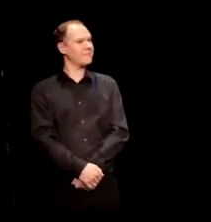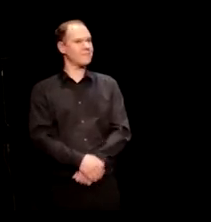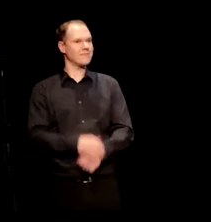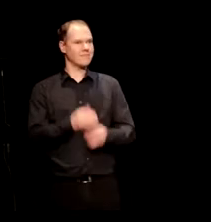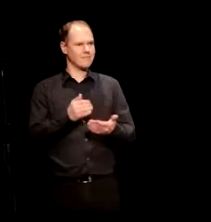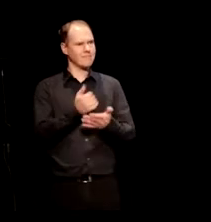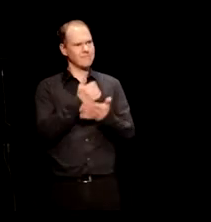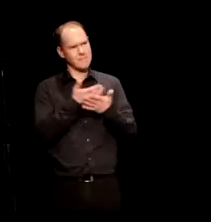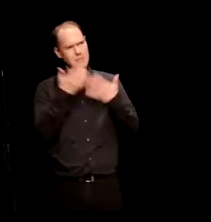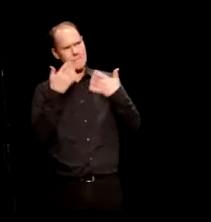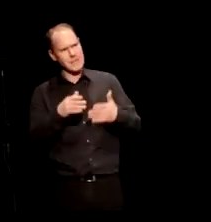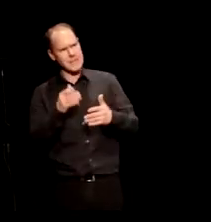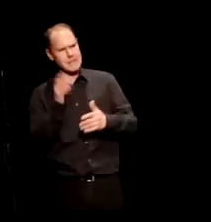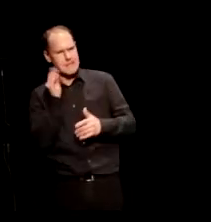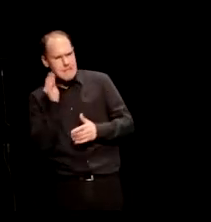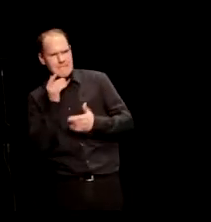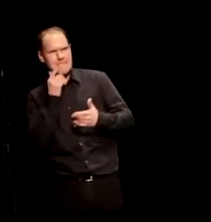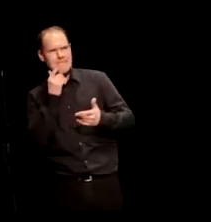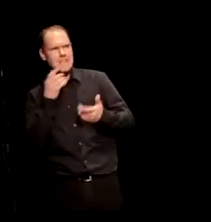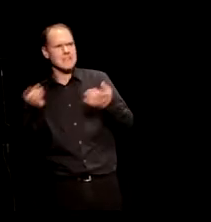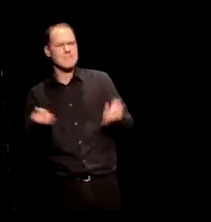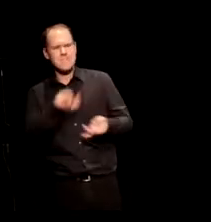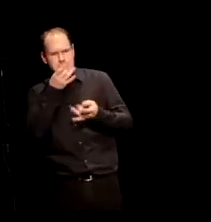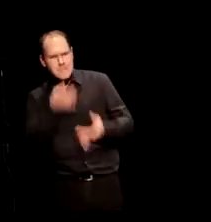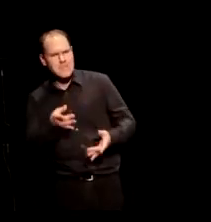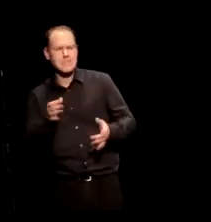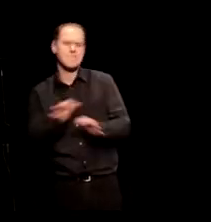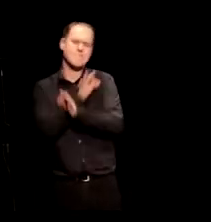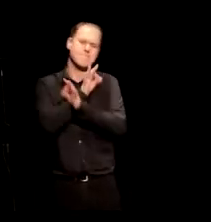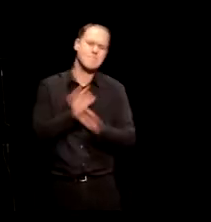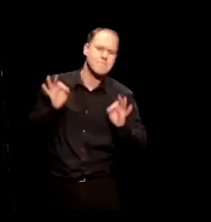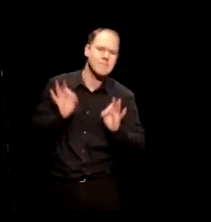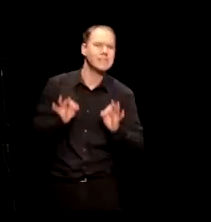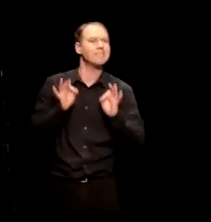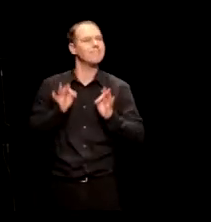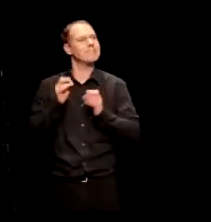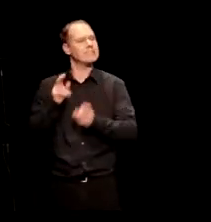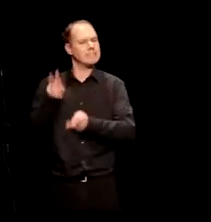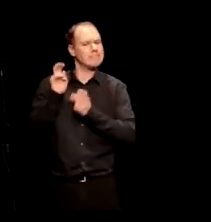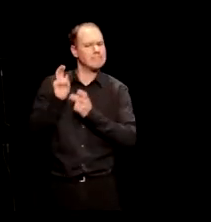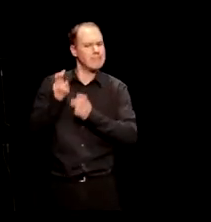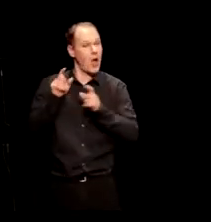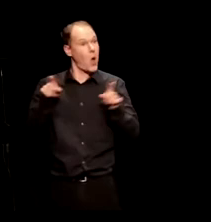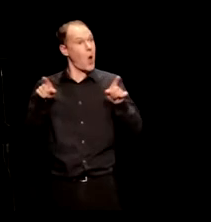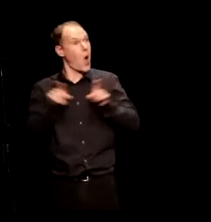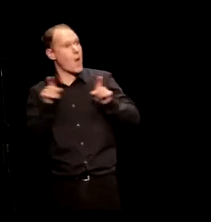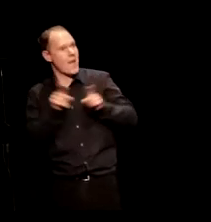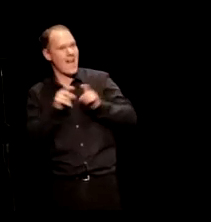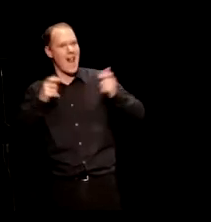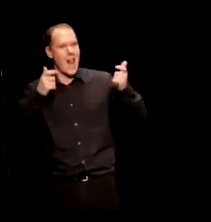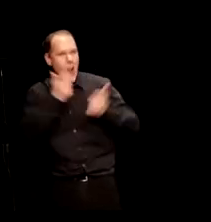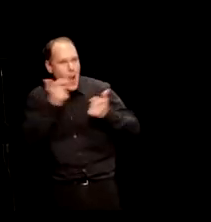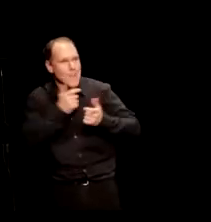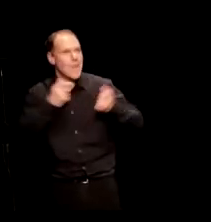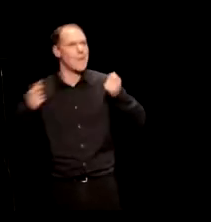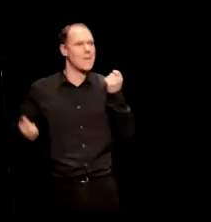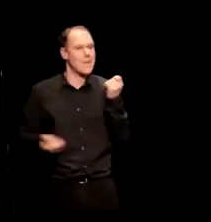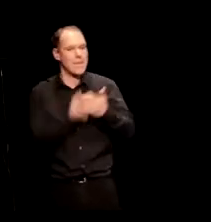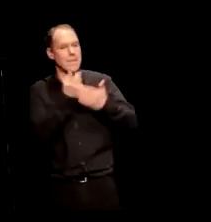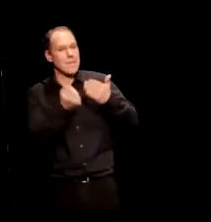After listening to great attempts at beautiful strains of melodious music and a pyrotechnical display of humorous